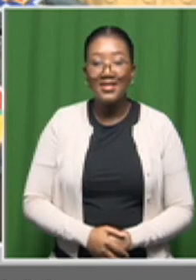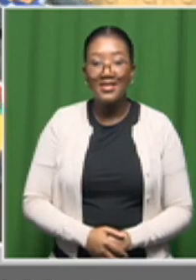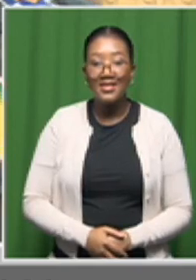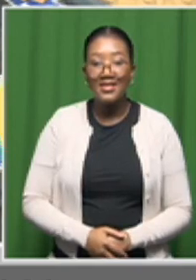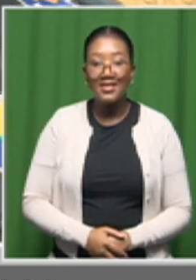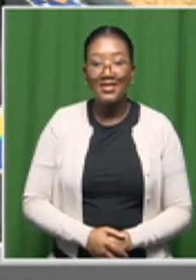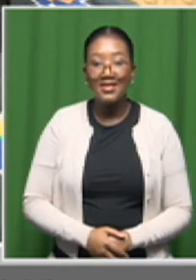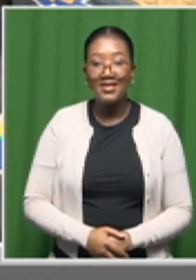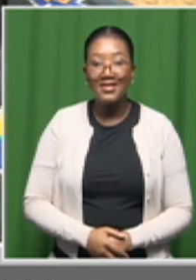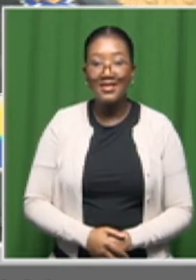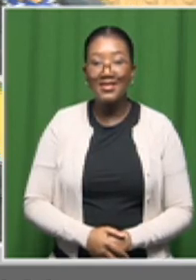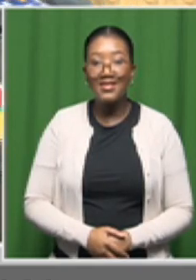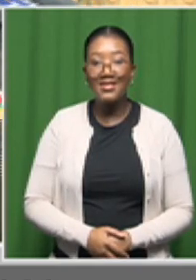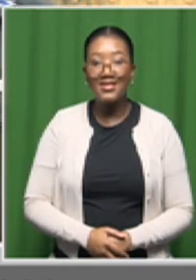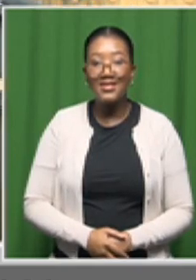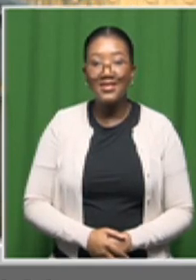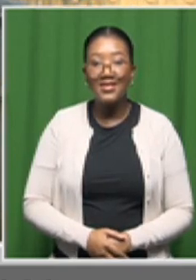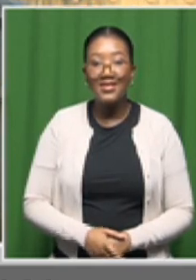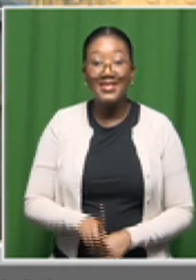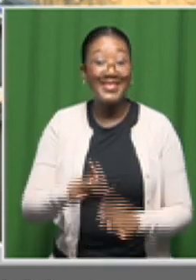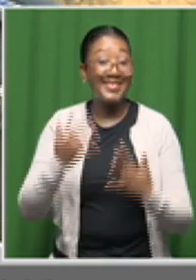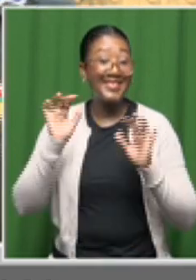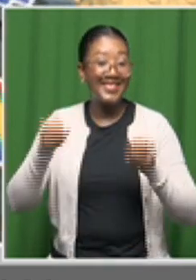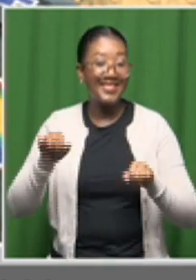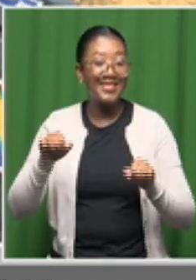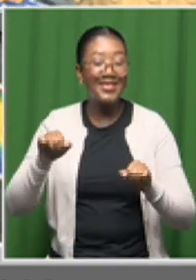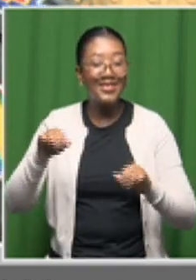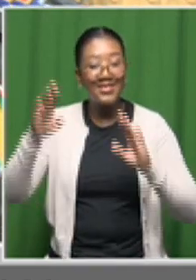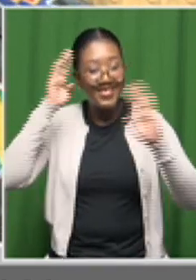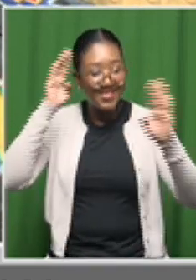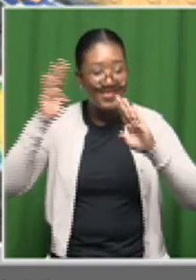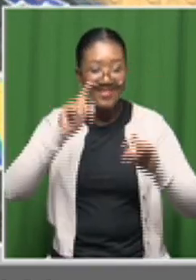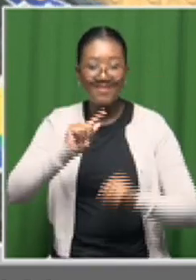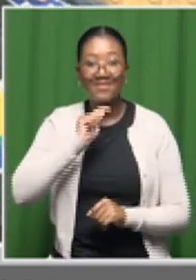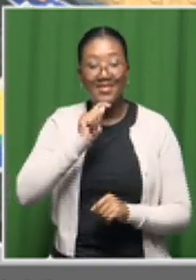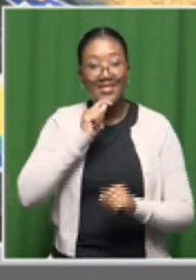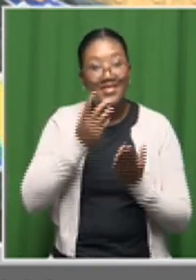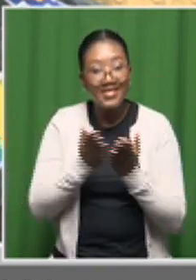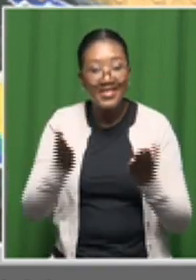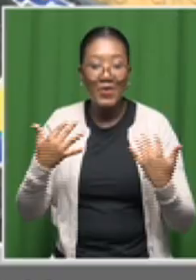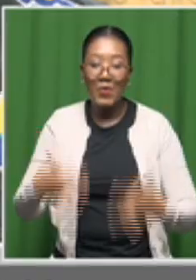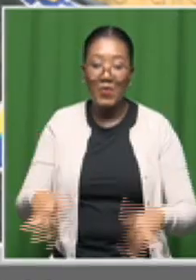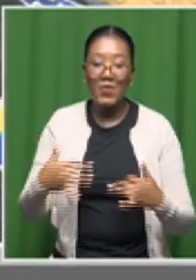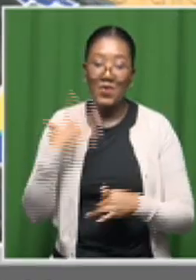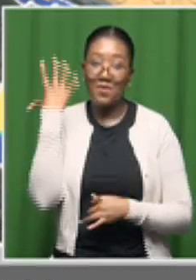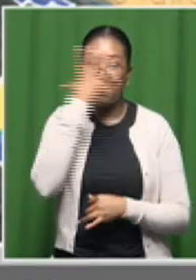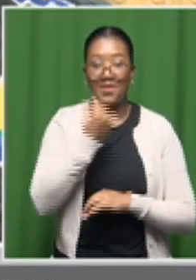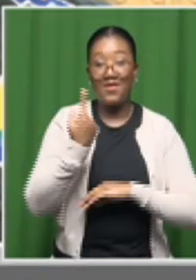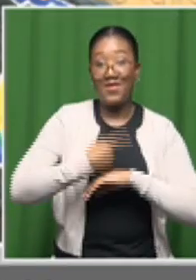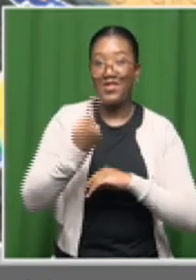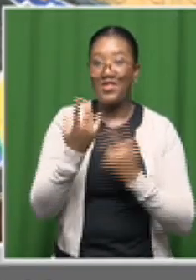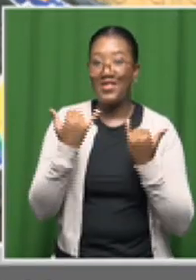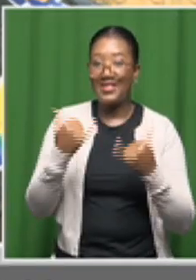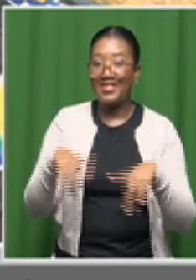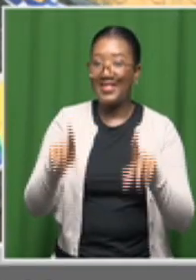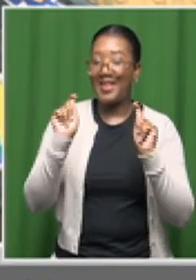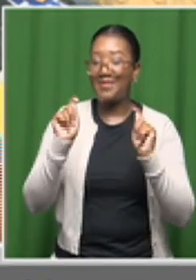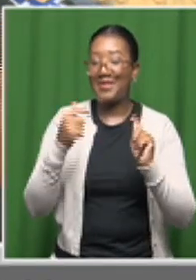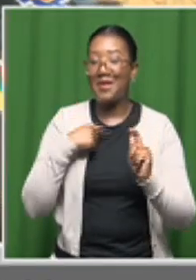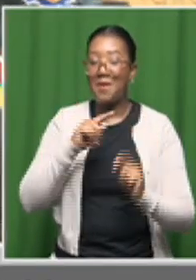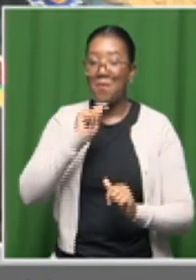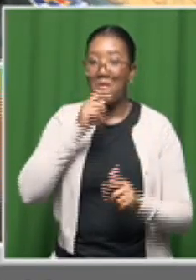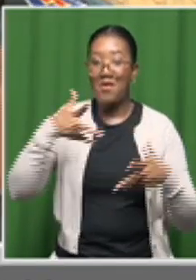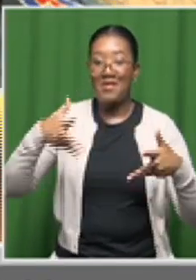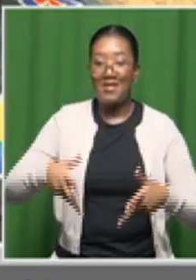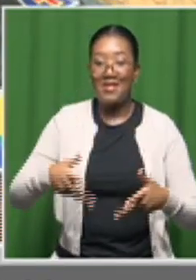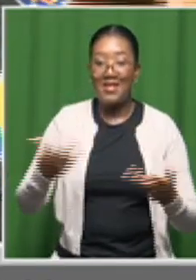Good morning, good morning. Thank you so much. Gorgeous morning out here in Cape Town this morning. And yeah, we are at the Castle of Good Hope, located between